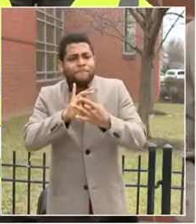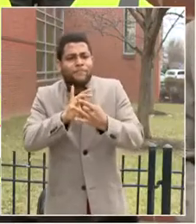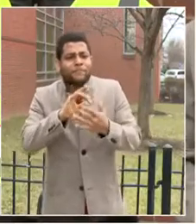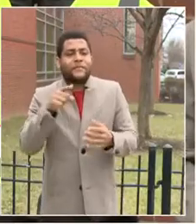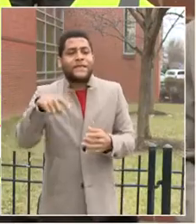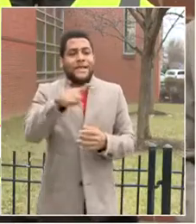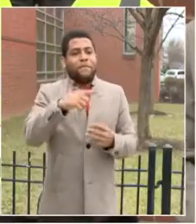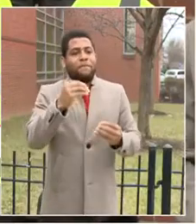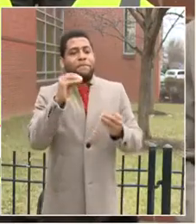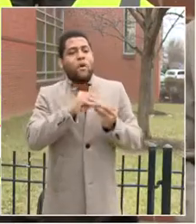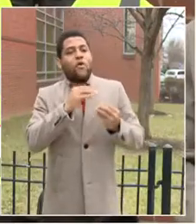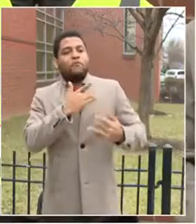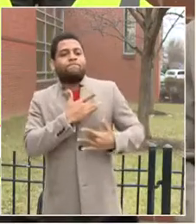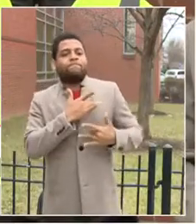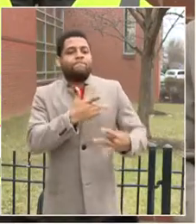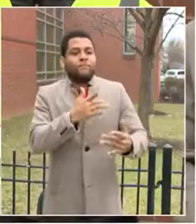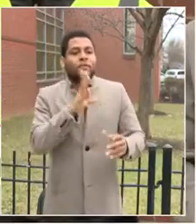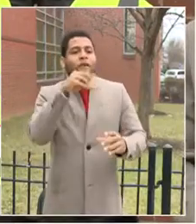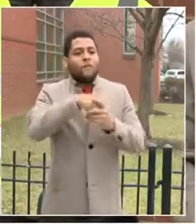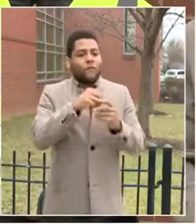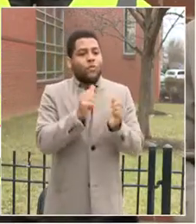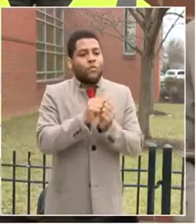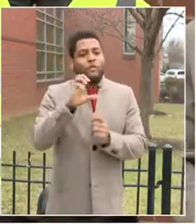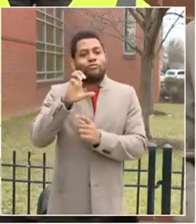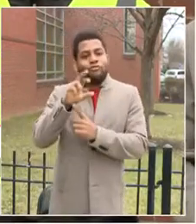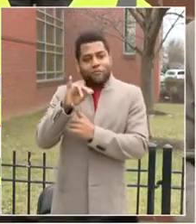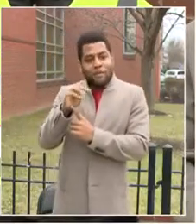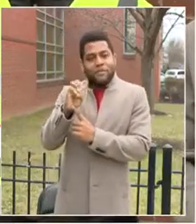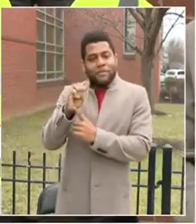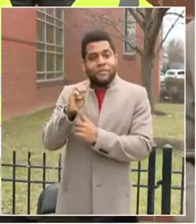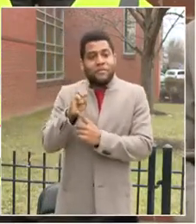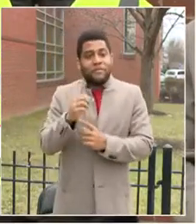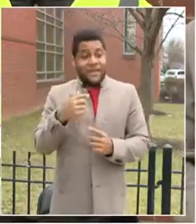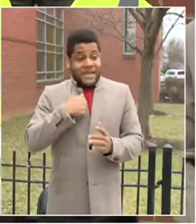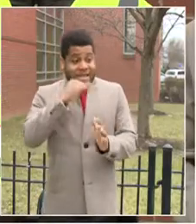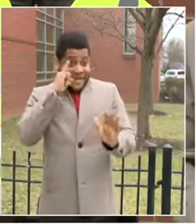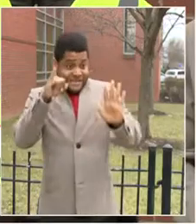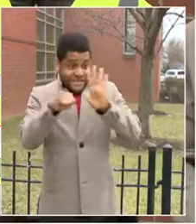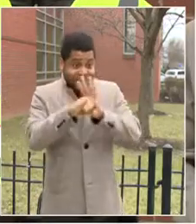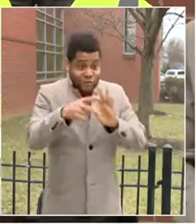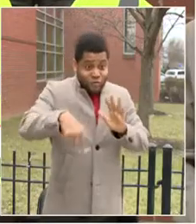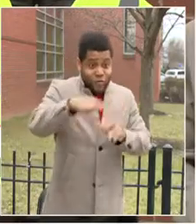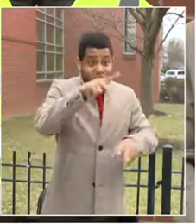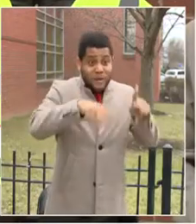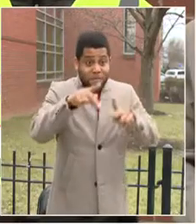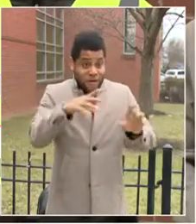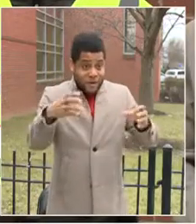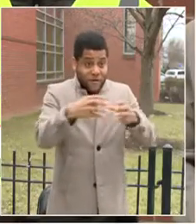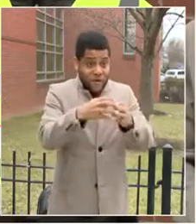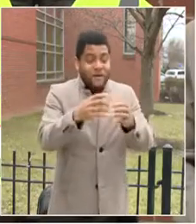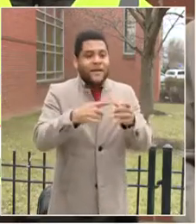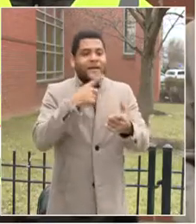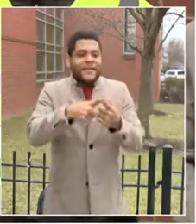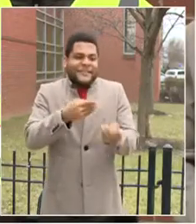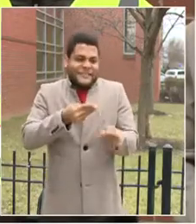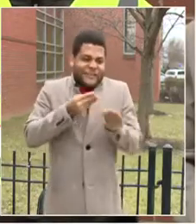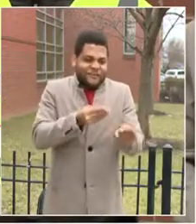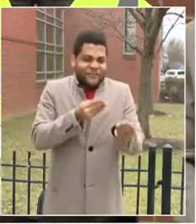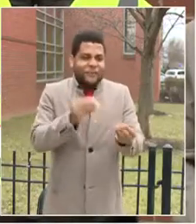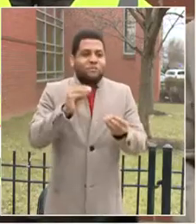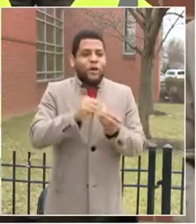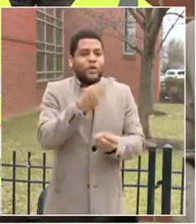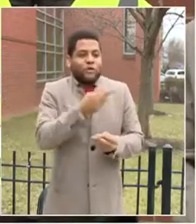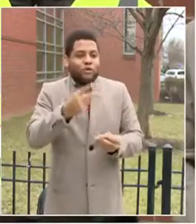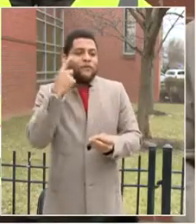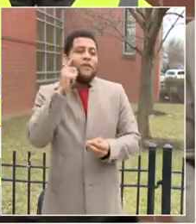crime, we can identify them and pour resources into them. And we have been on this path for the last